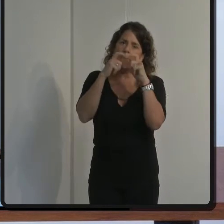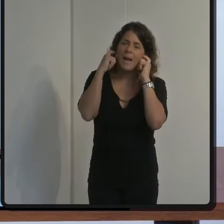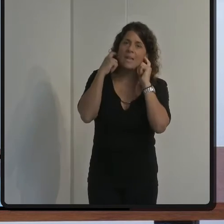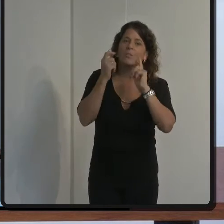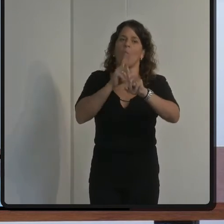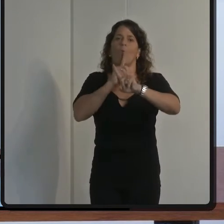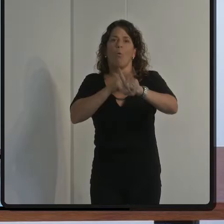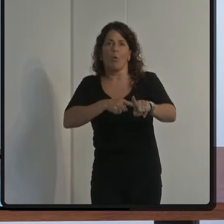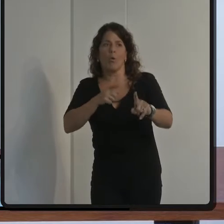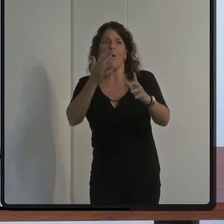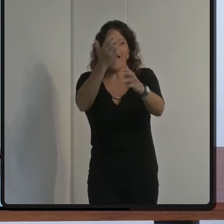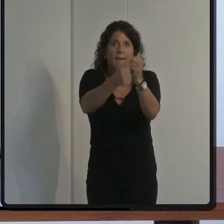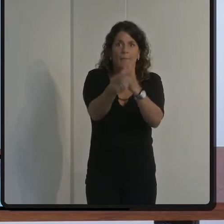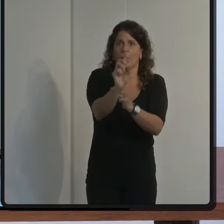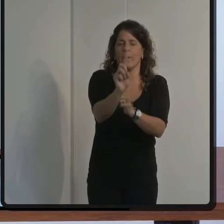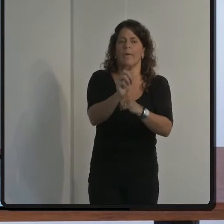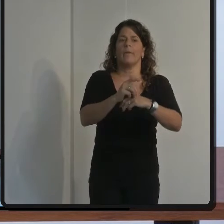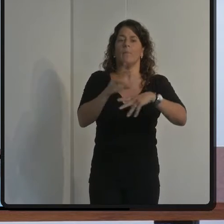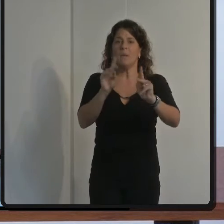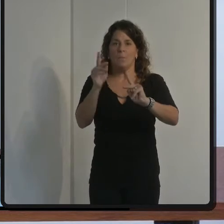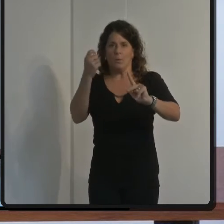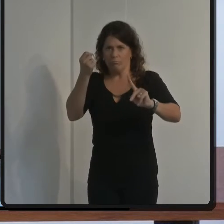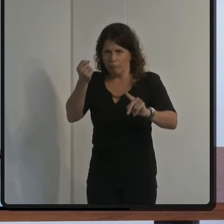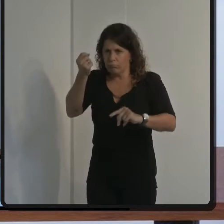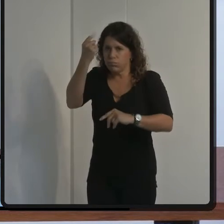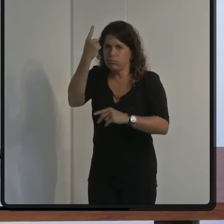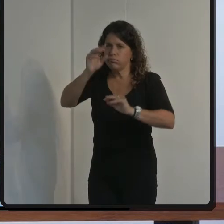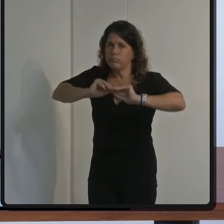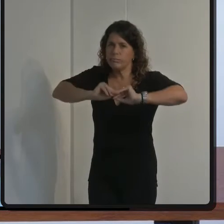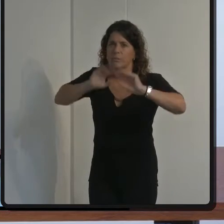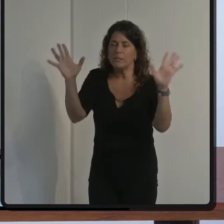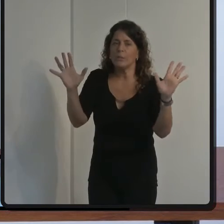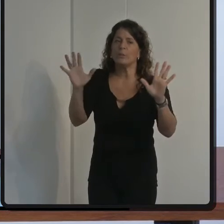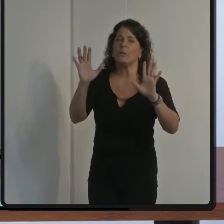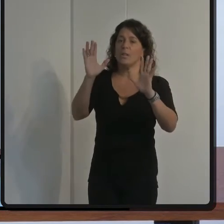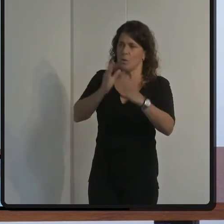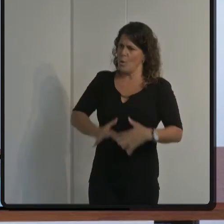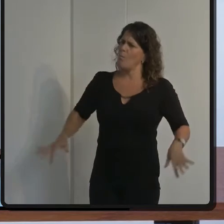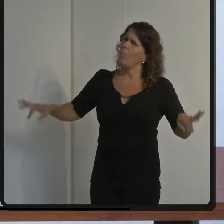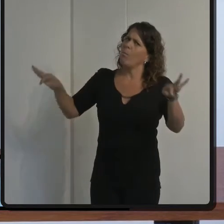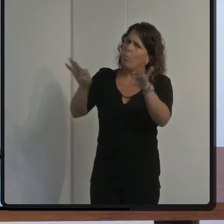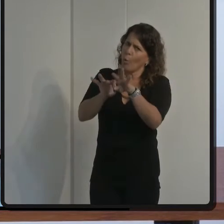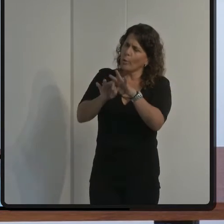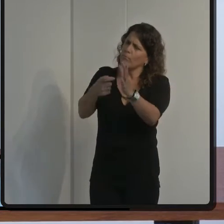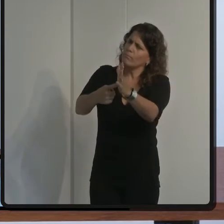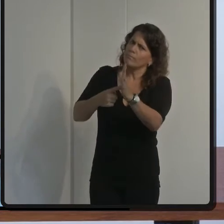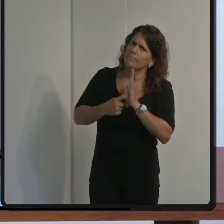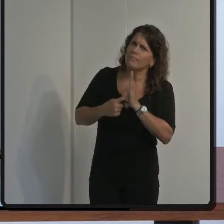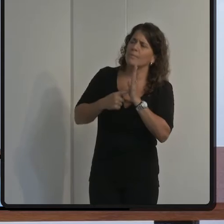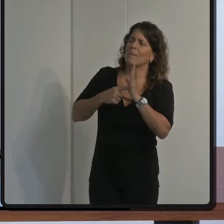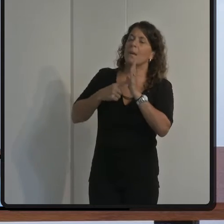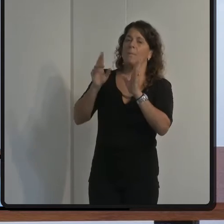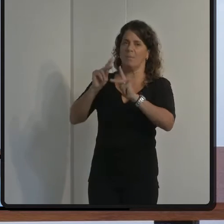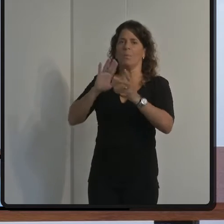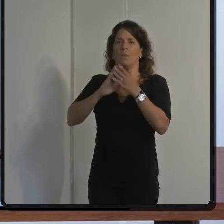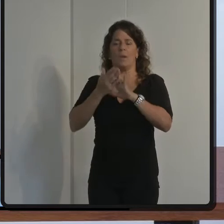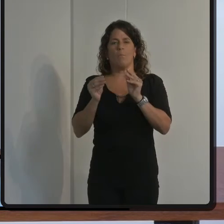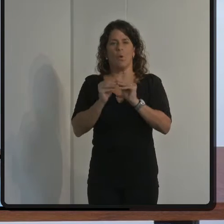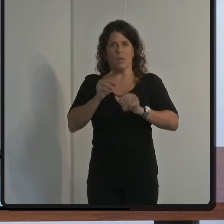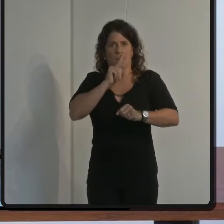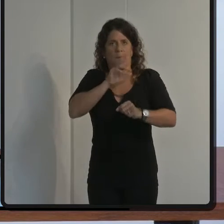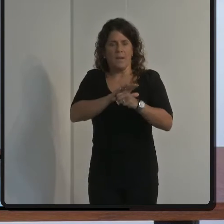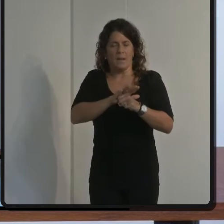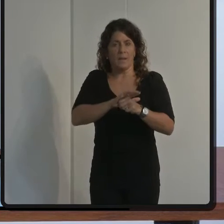has dramatically increased. People understand the importance of this and are committing to that and doing the right thing. So we're in a very